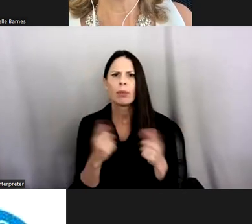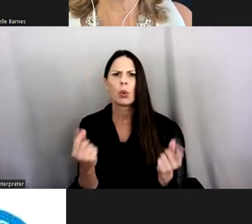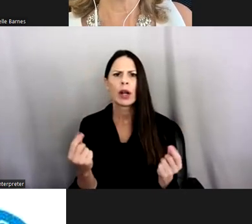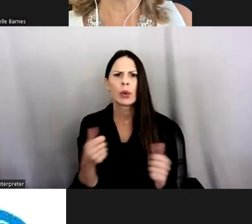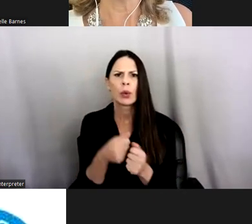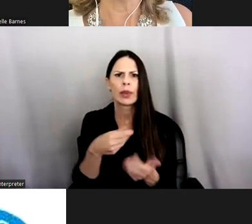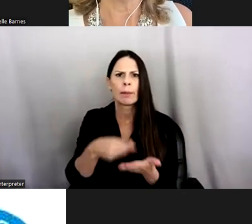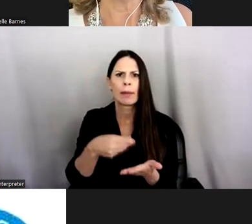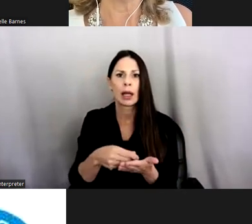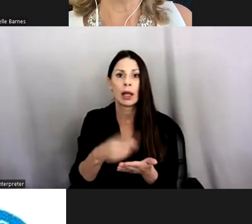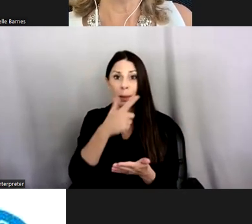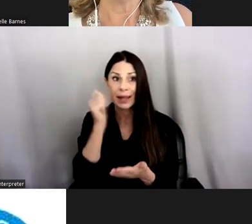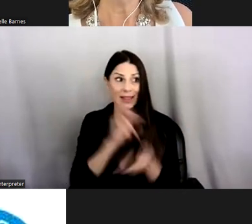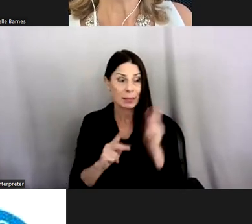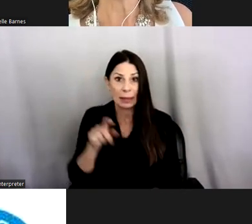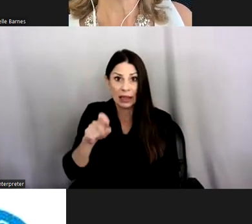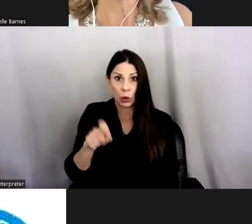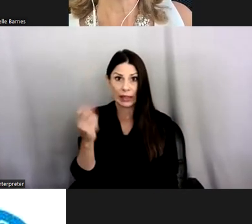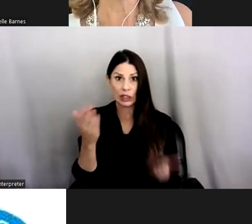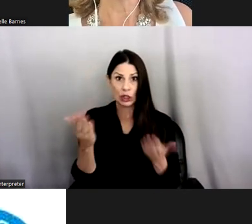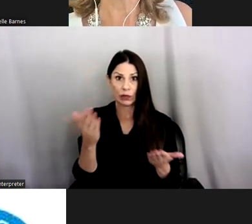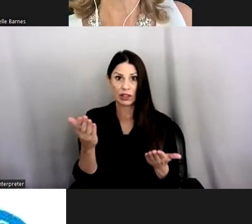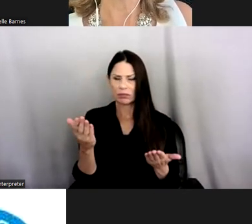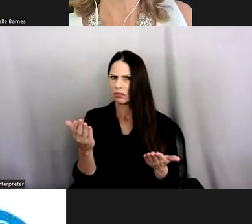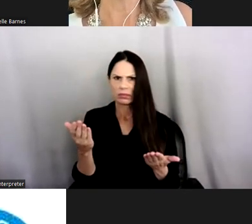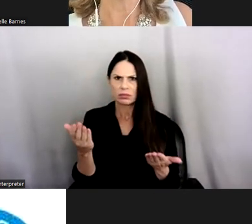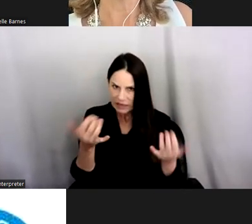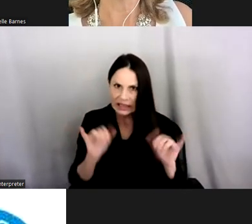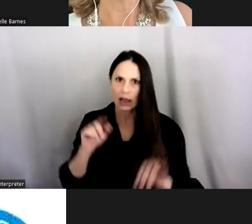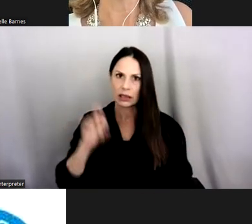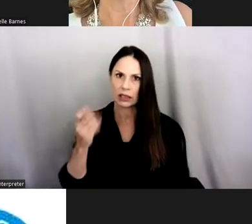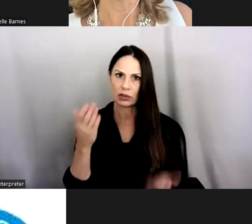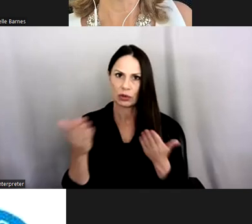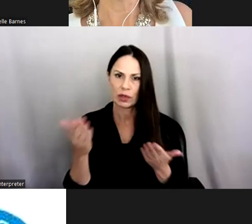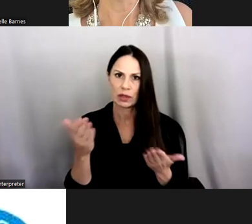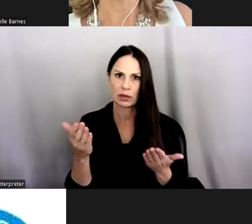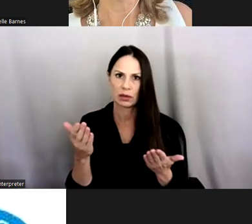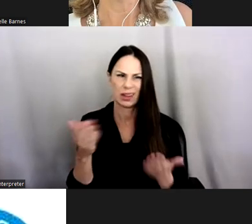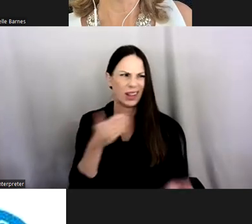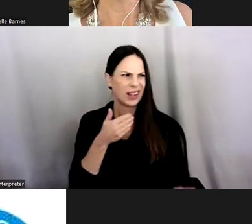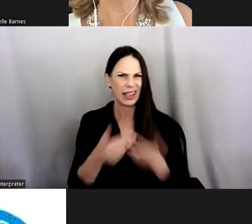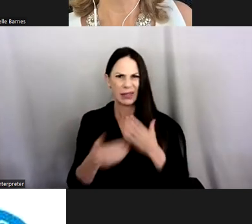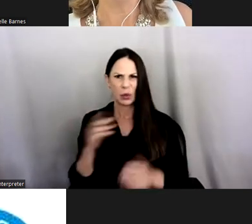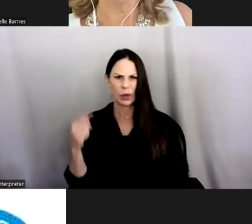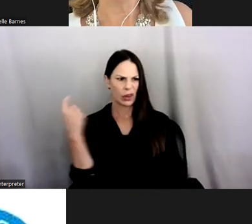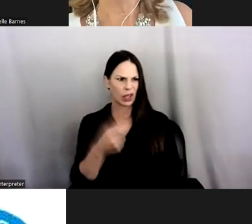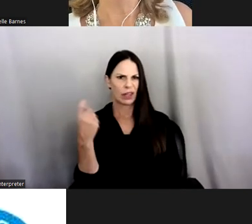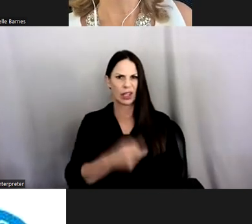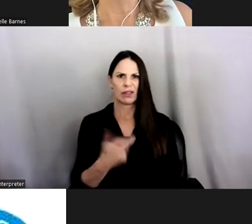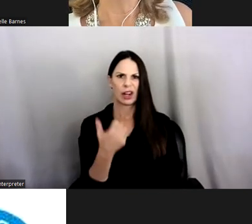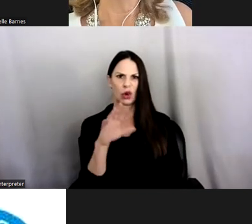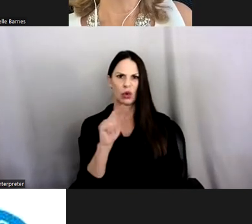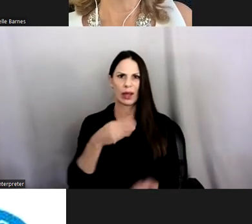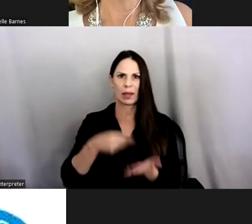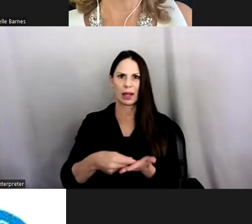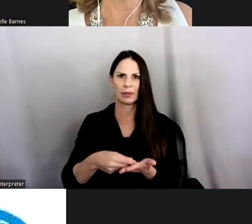are in need of services are still being in need of services even when they're getting this grant money. Yep. This